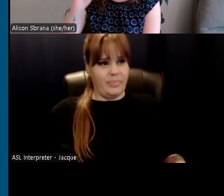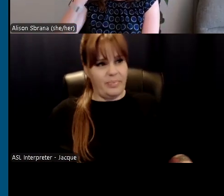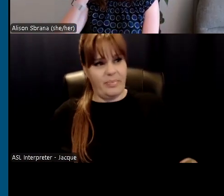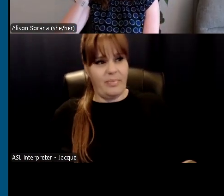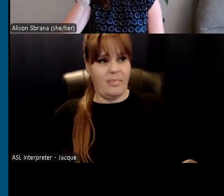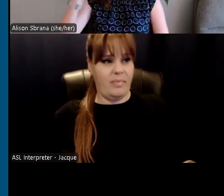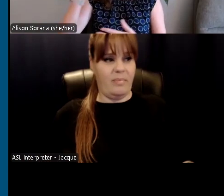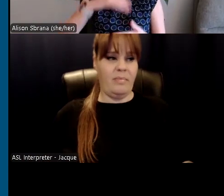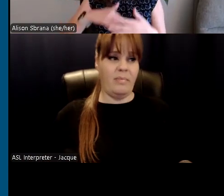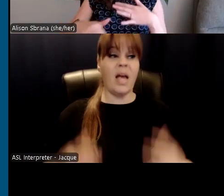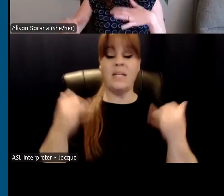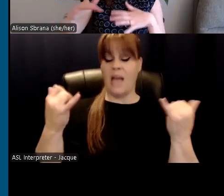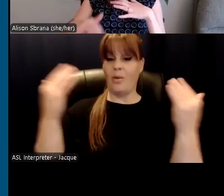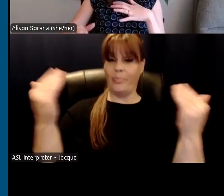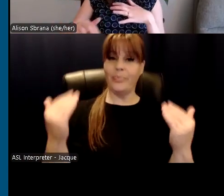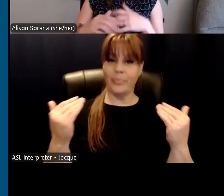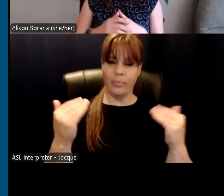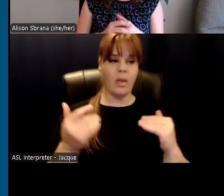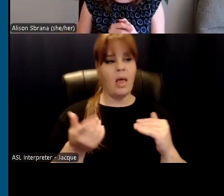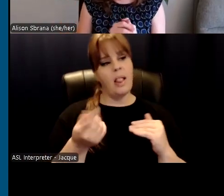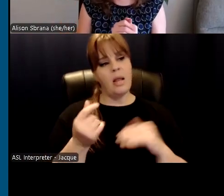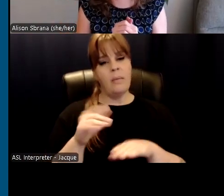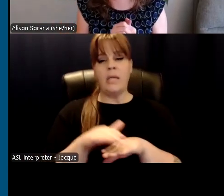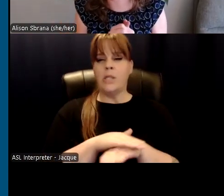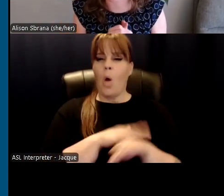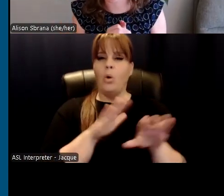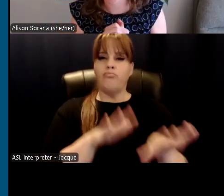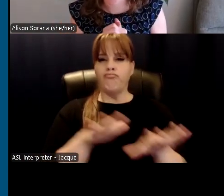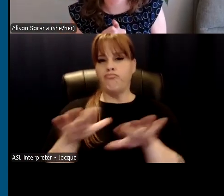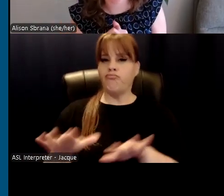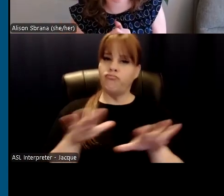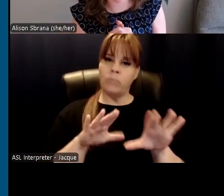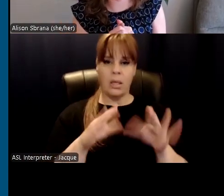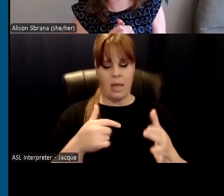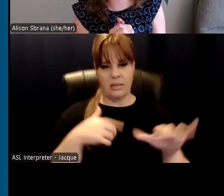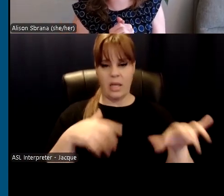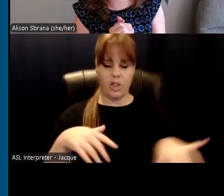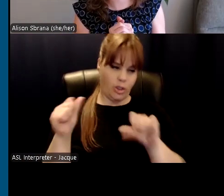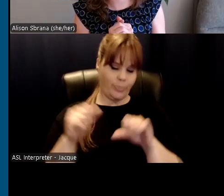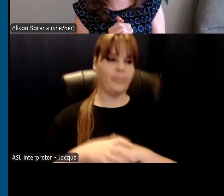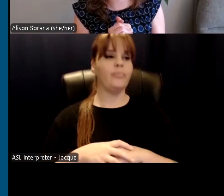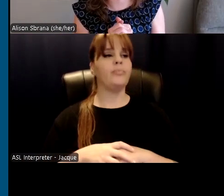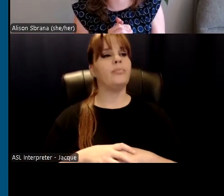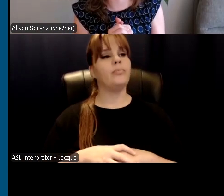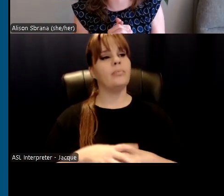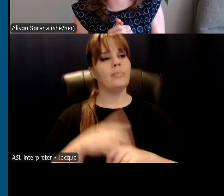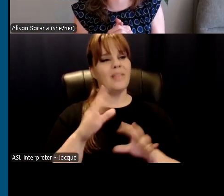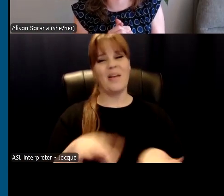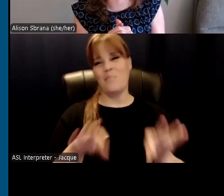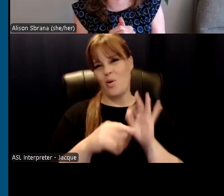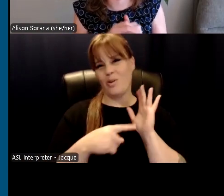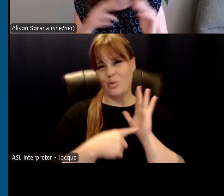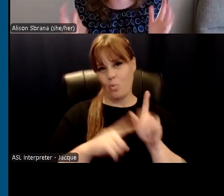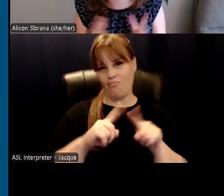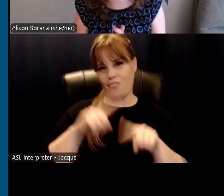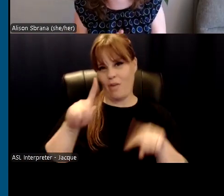So now we're going to go on to a little slower paced class that I took. And I think it's important to show you the variety of things that